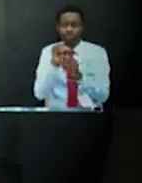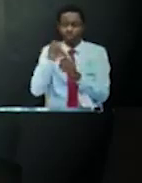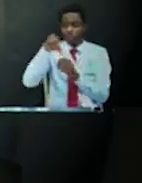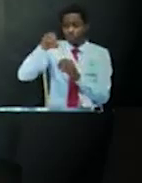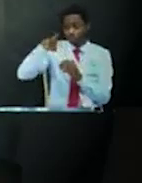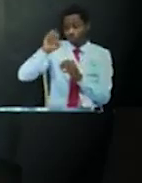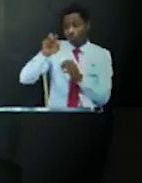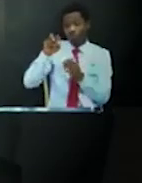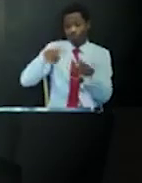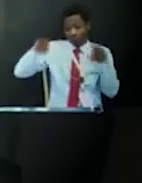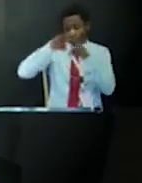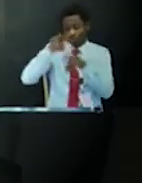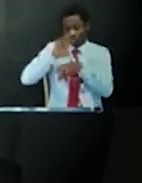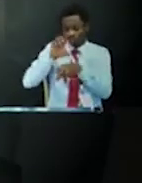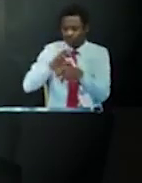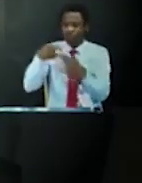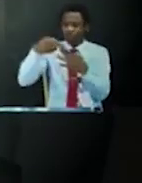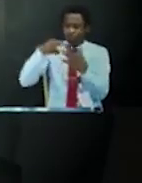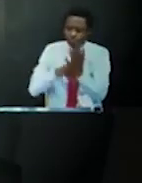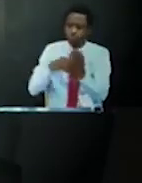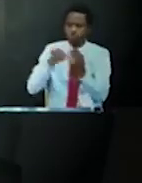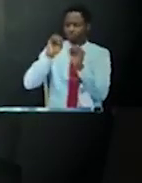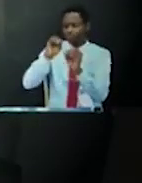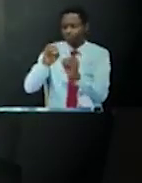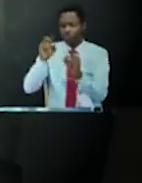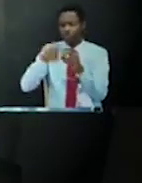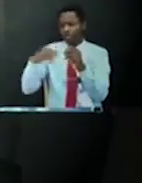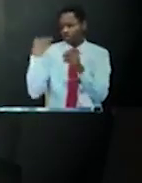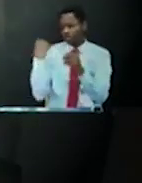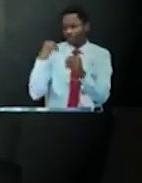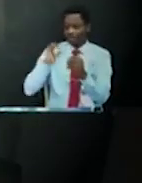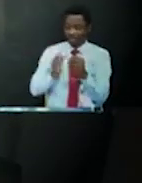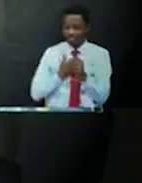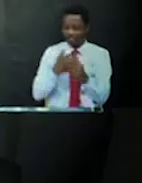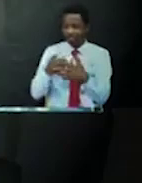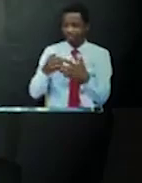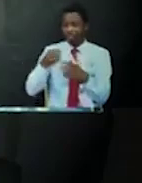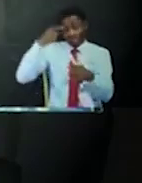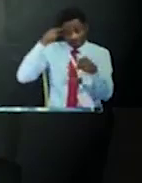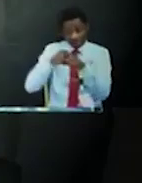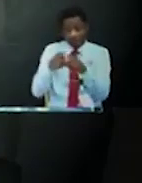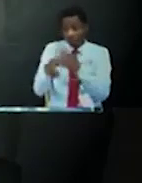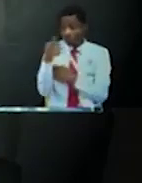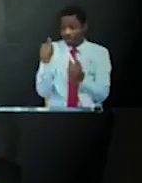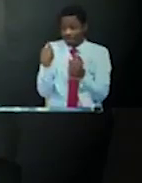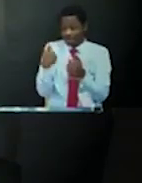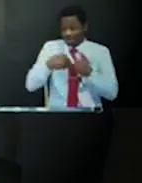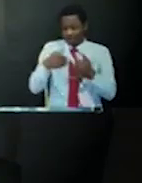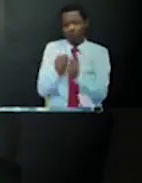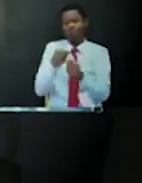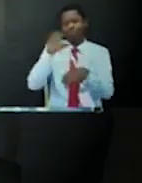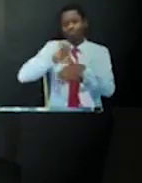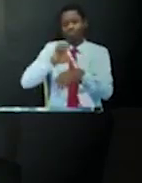the Church of Pentecost and remind ourselves of the covenant God has with this church. We need to remind ourselves. And